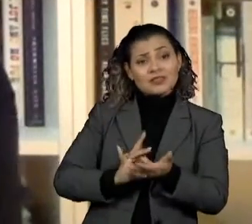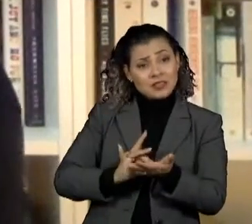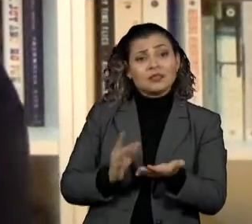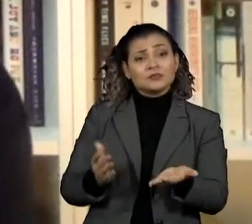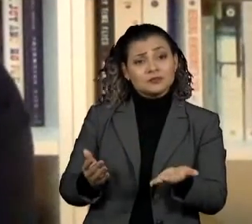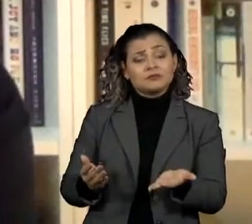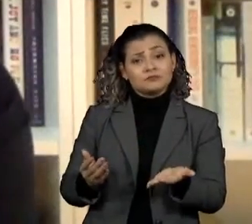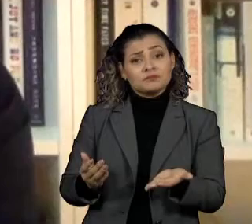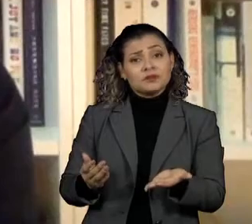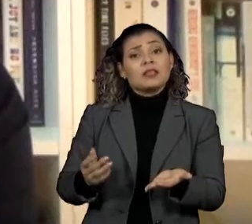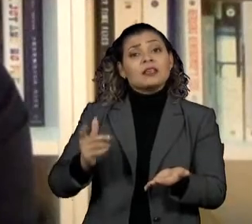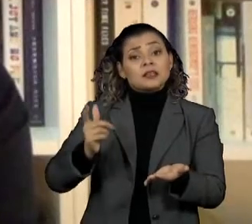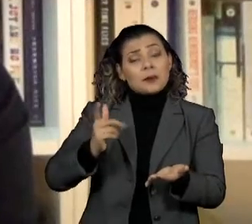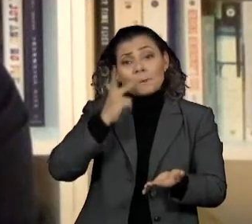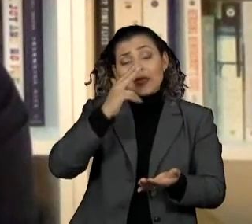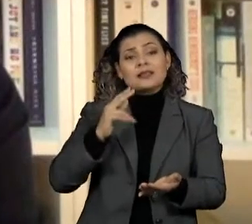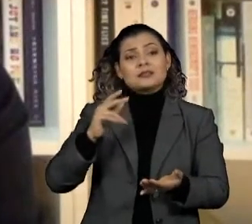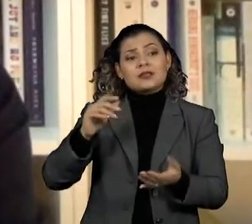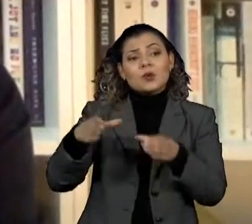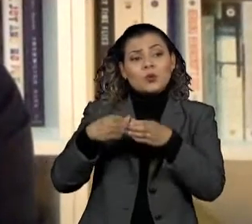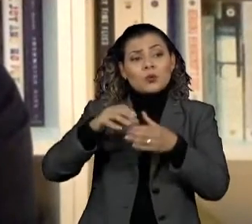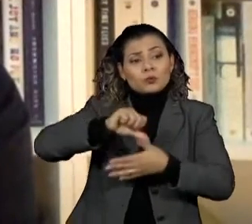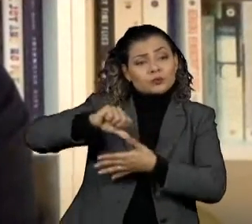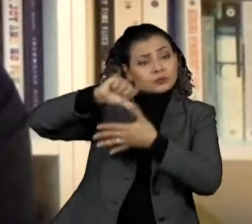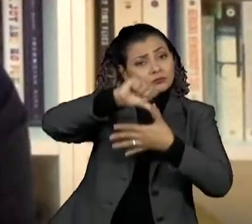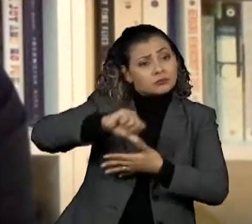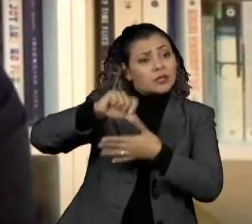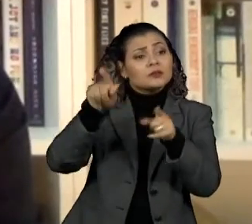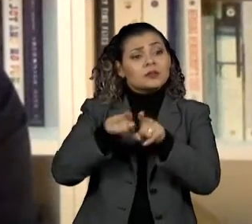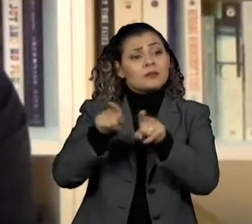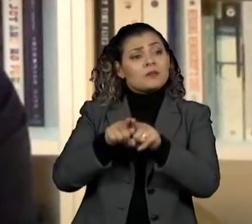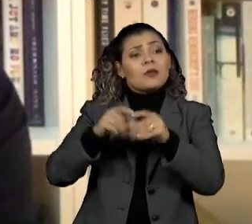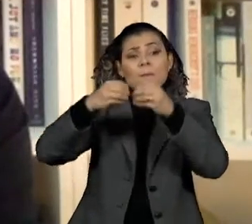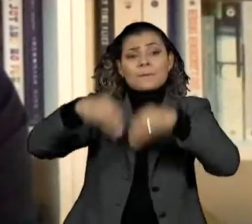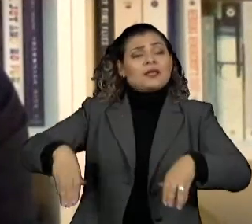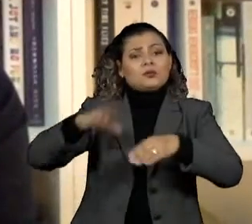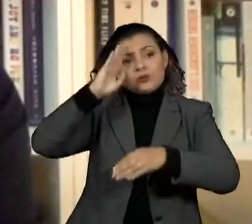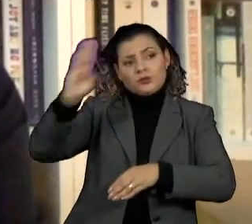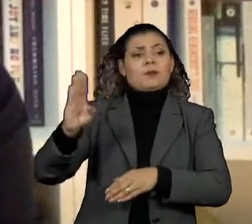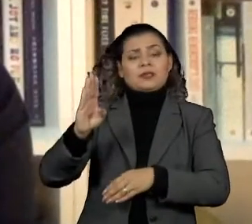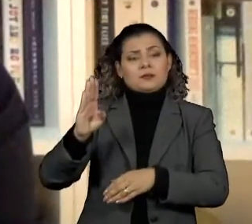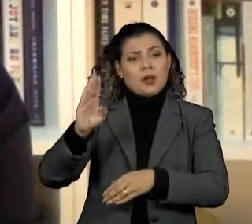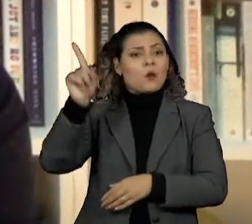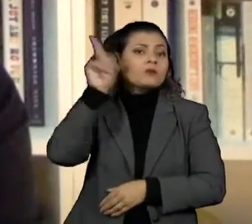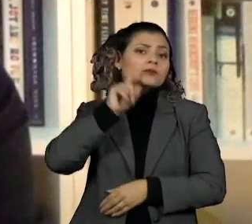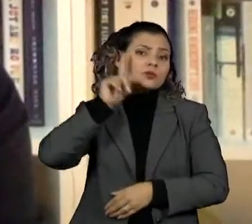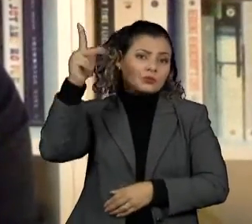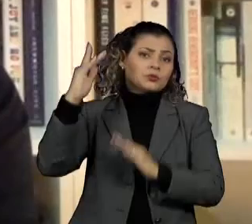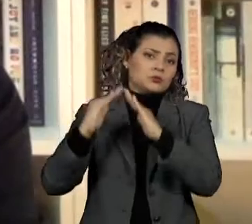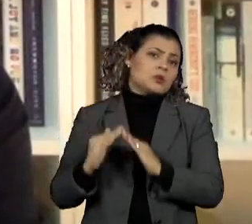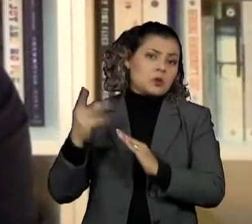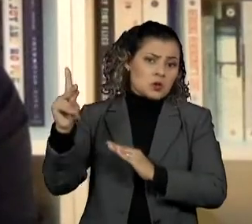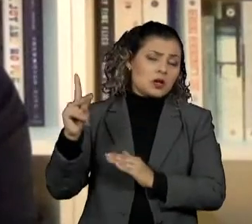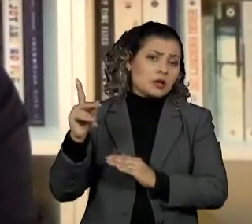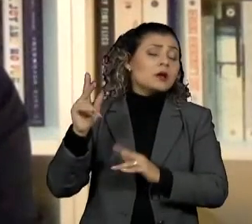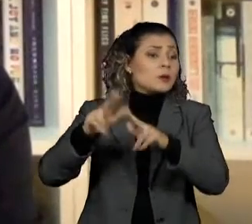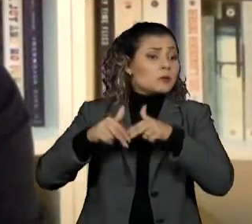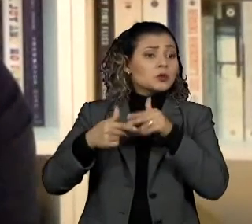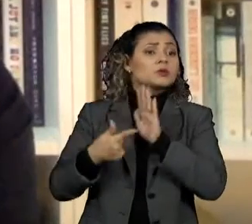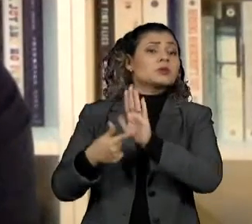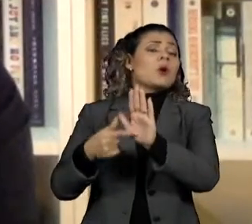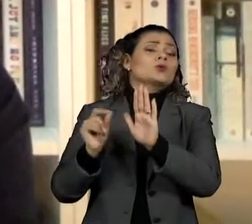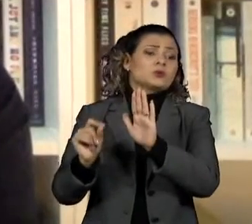and Hispanics have been disproportionately affected by coronavirus. And it's an instance of